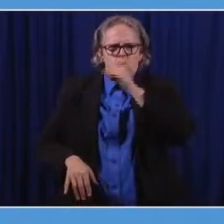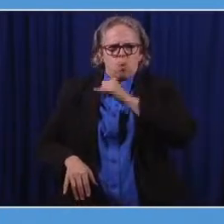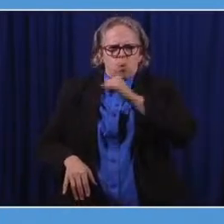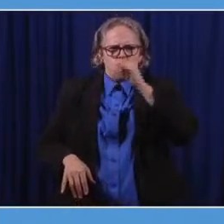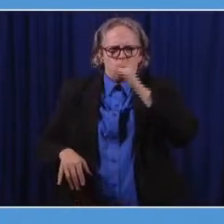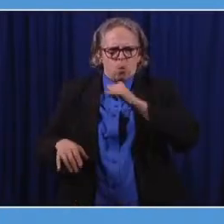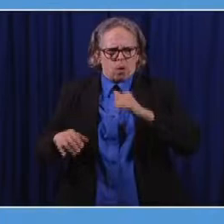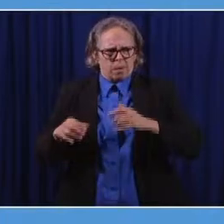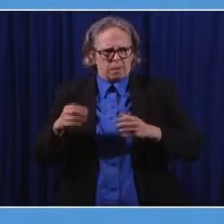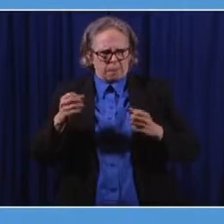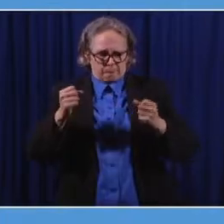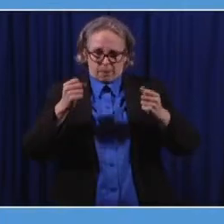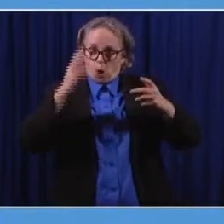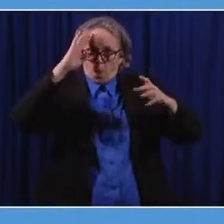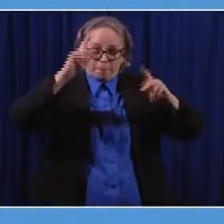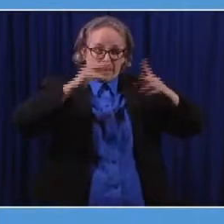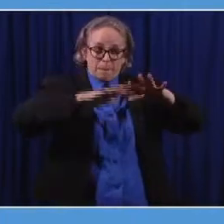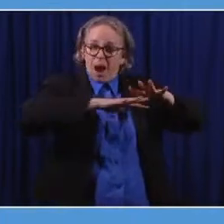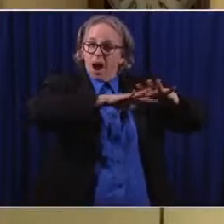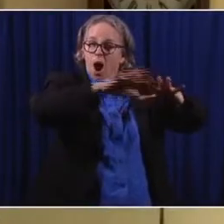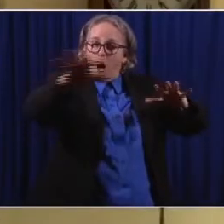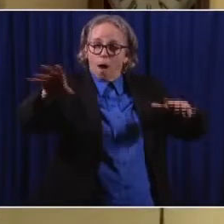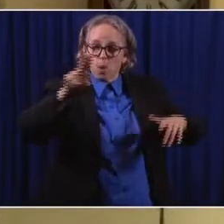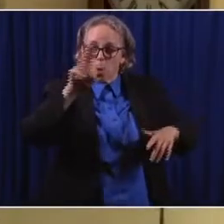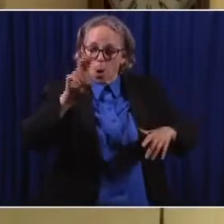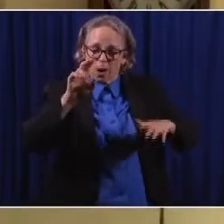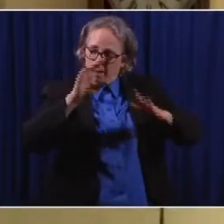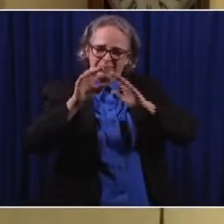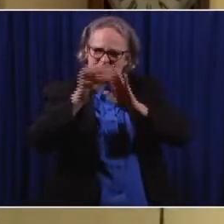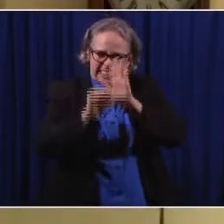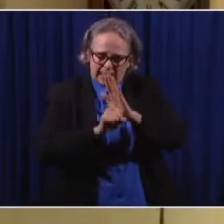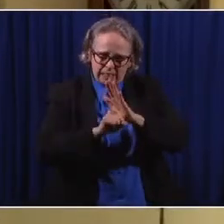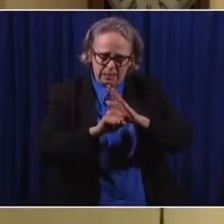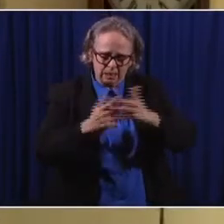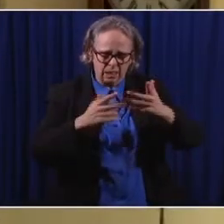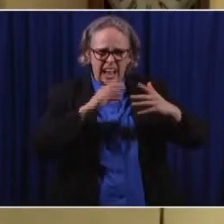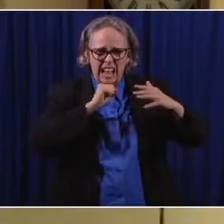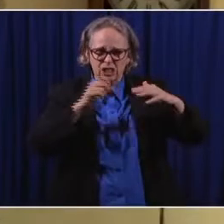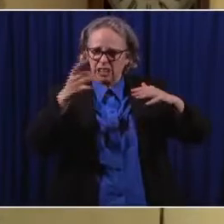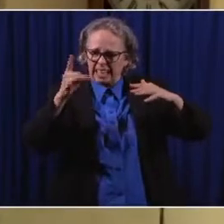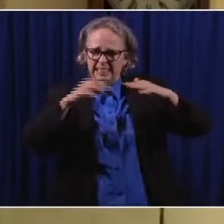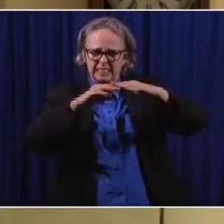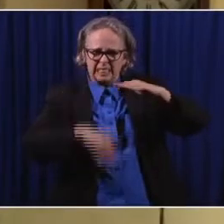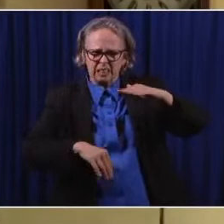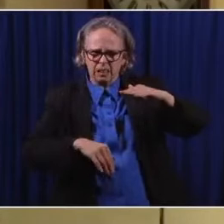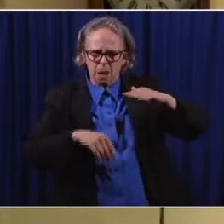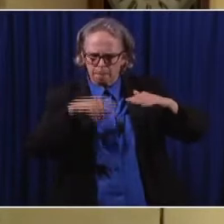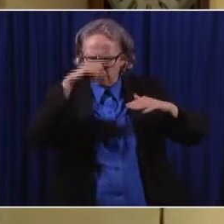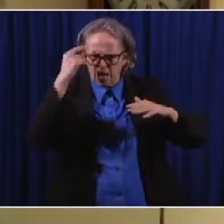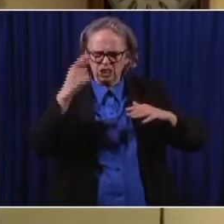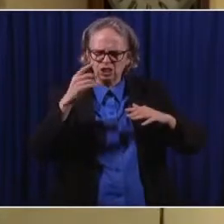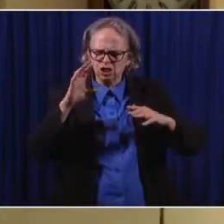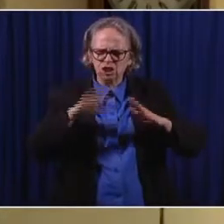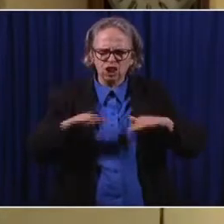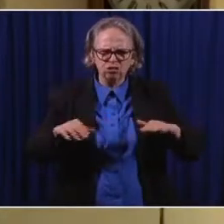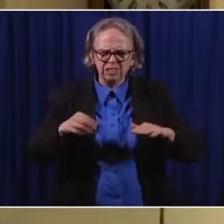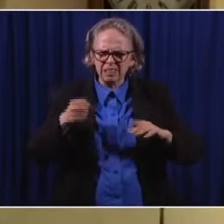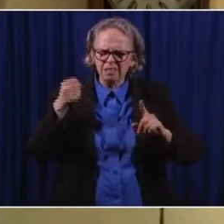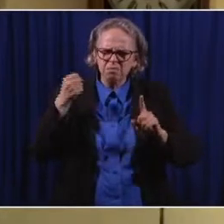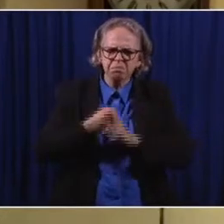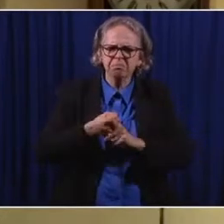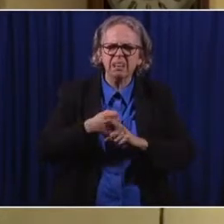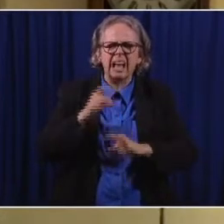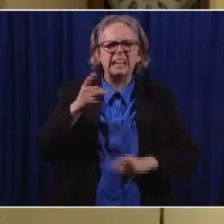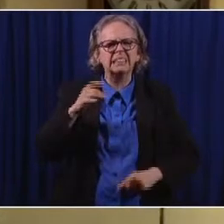children, African American children. So that is, again, a disturbing figure. Dr. Manning, thank you